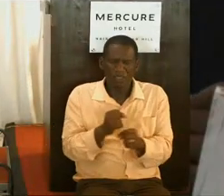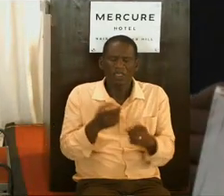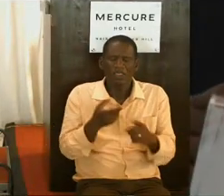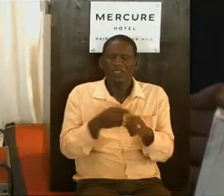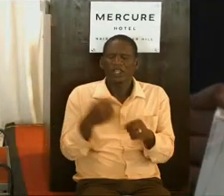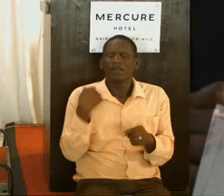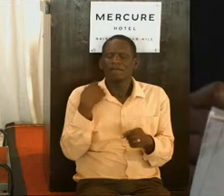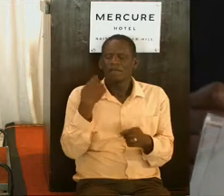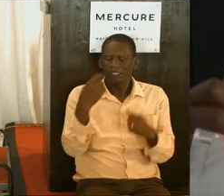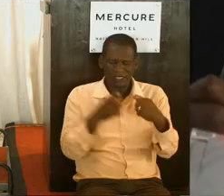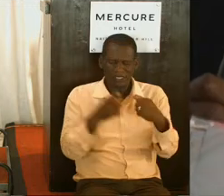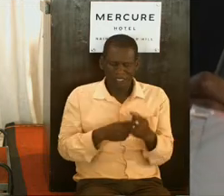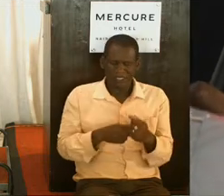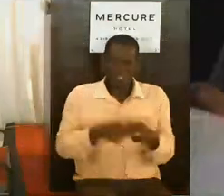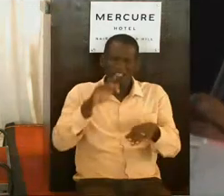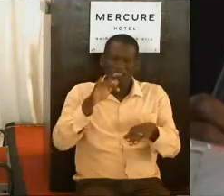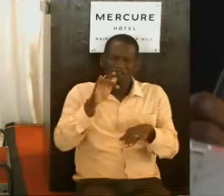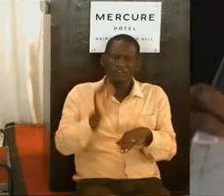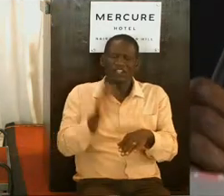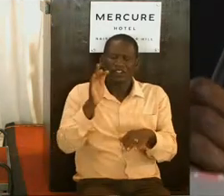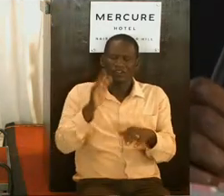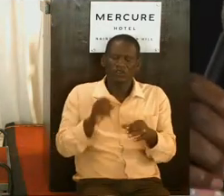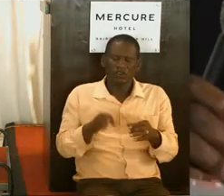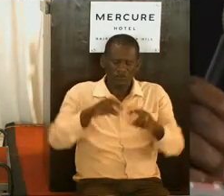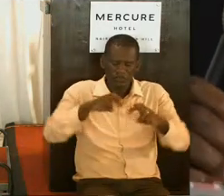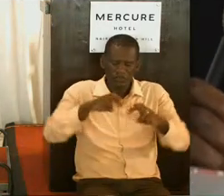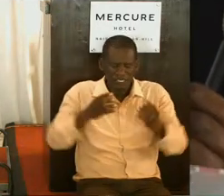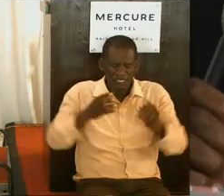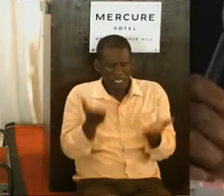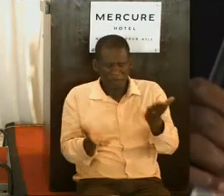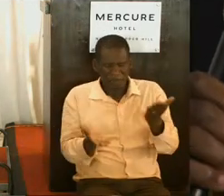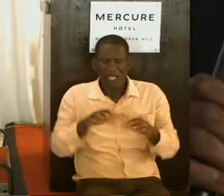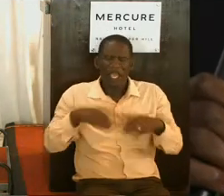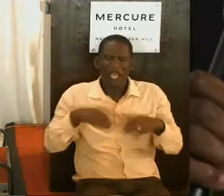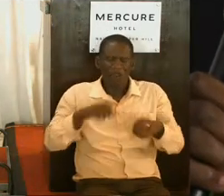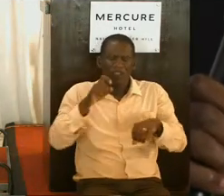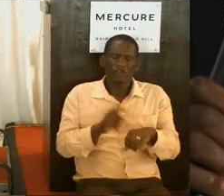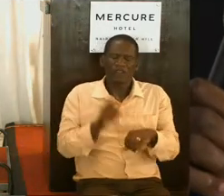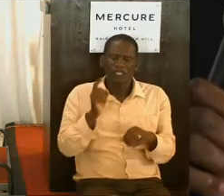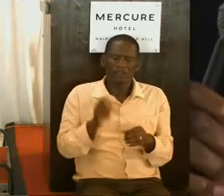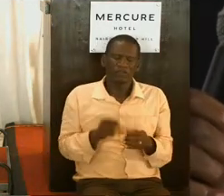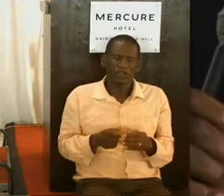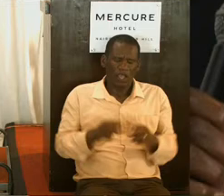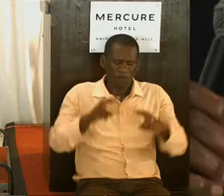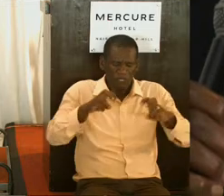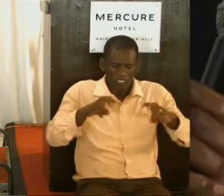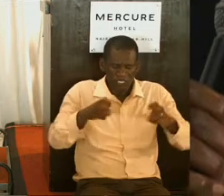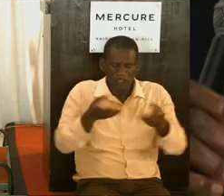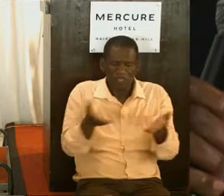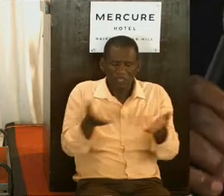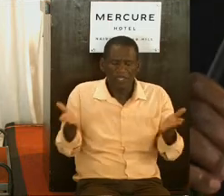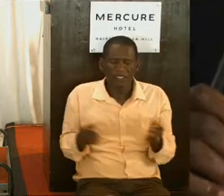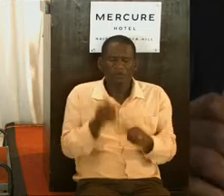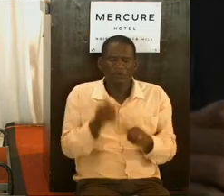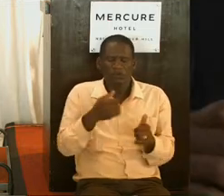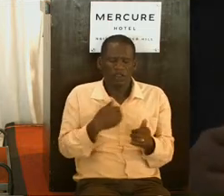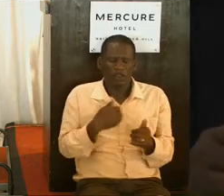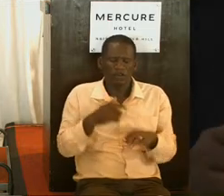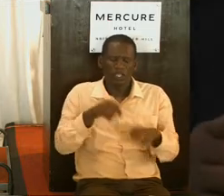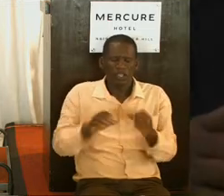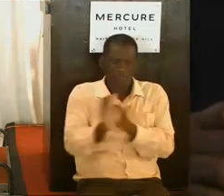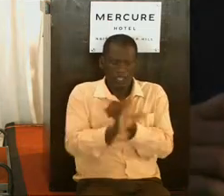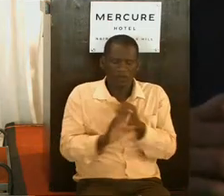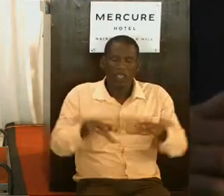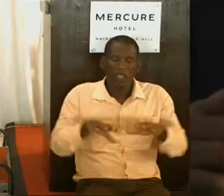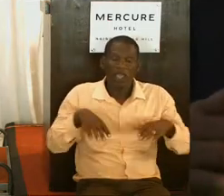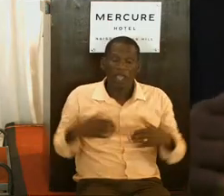number six effectiveness of checks and balances how effective are the checks and balances that we have in our